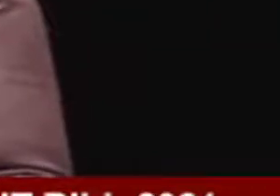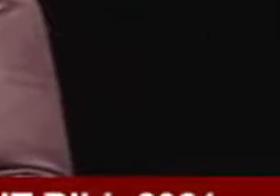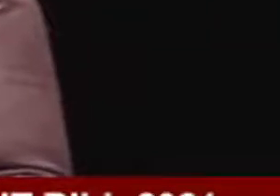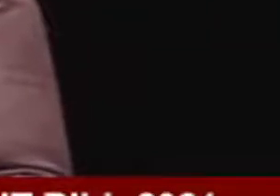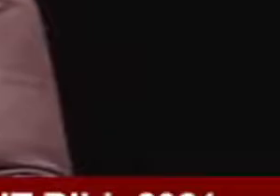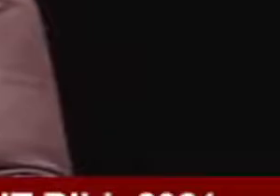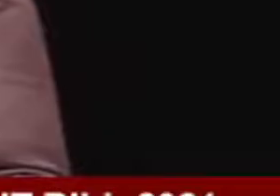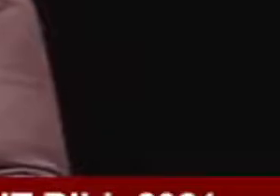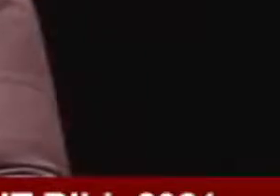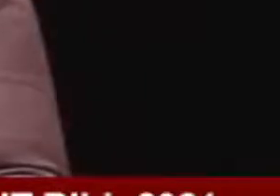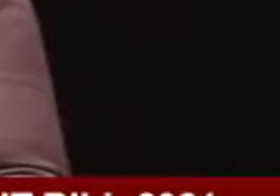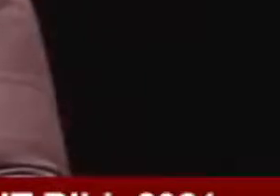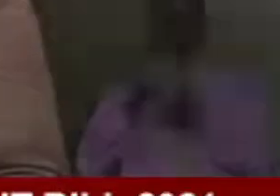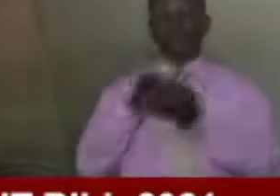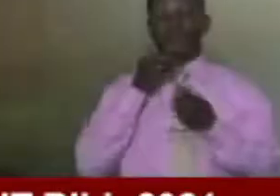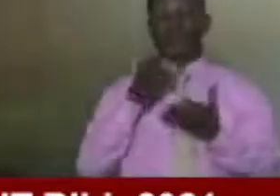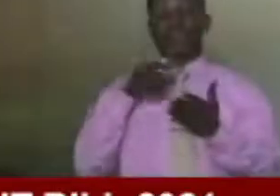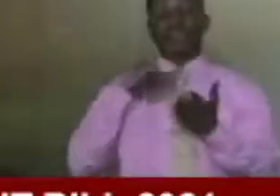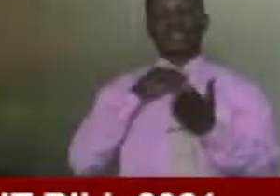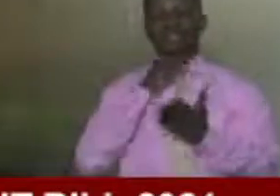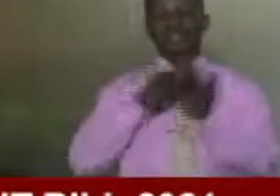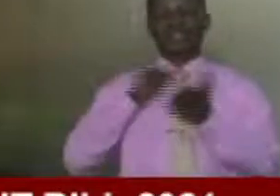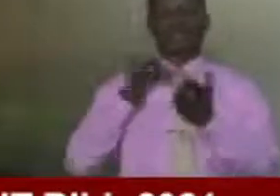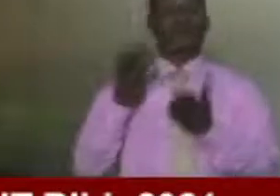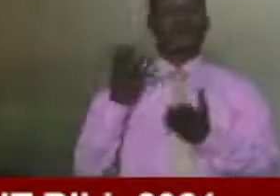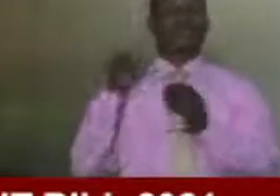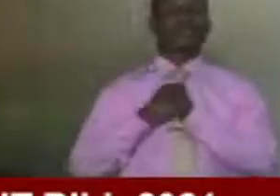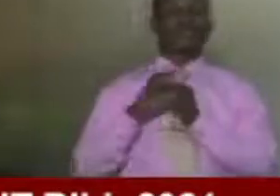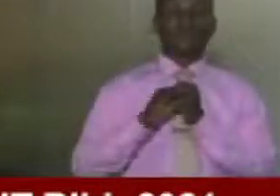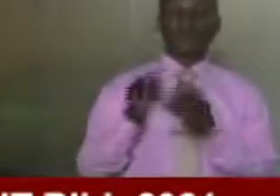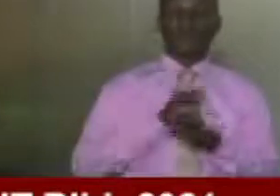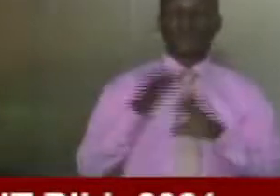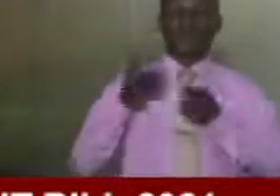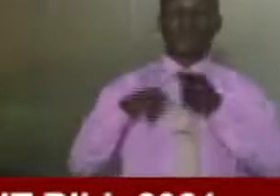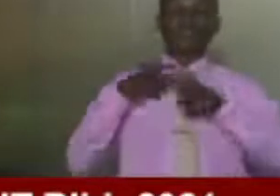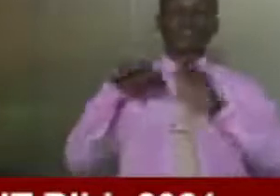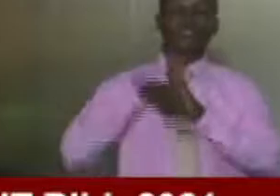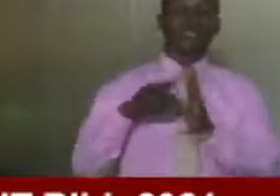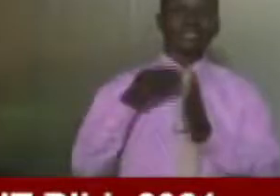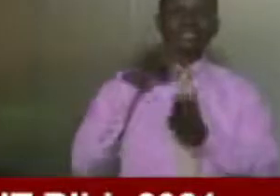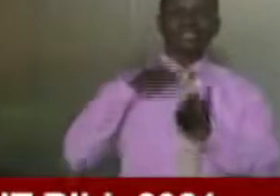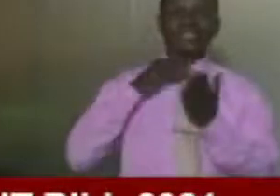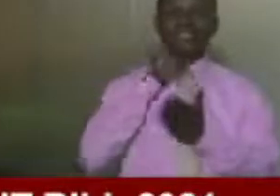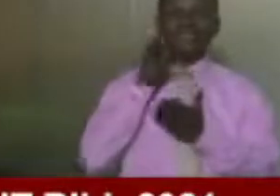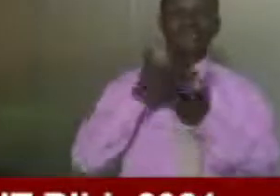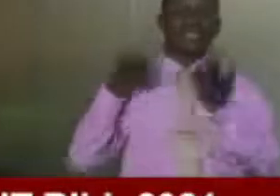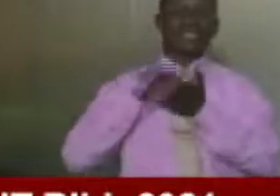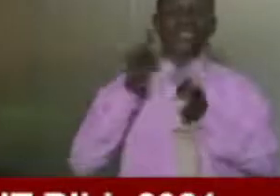control the National Assembly. This is something that could have been fixed. I don't want to go into the legalese. This is something, if really our leaders are